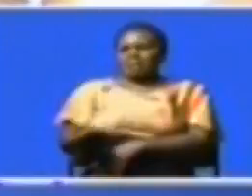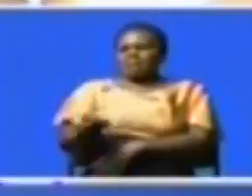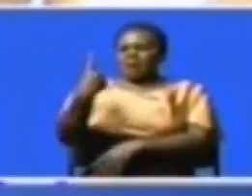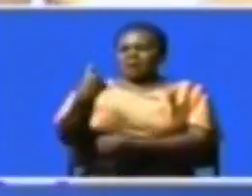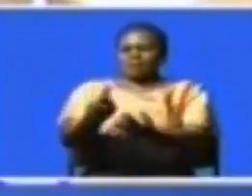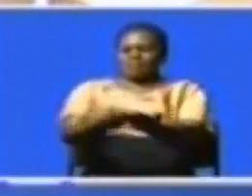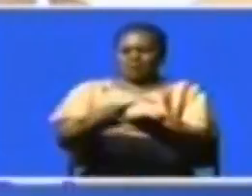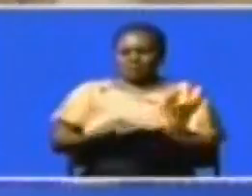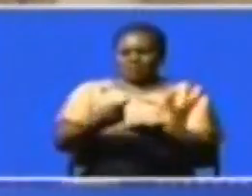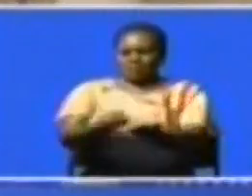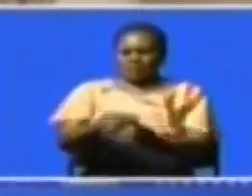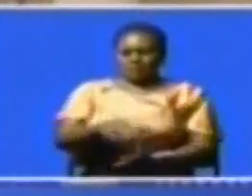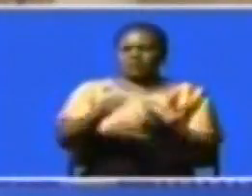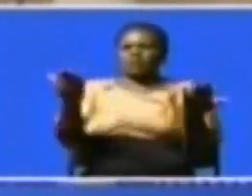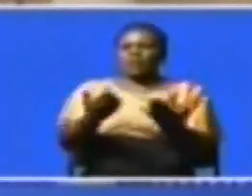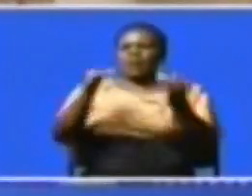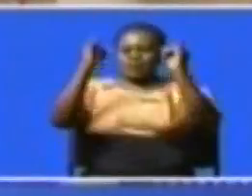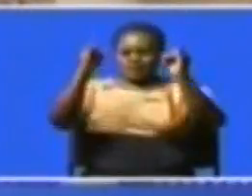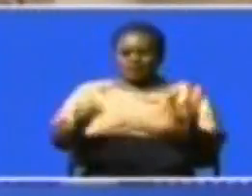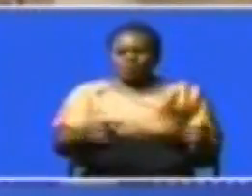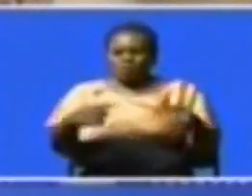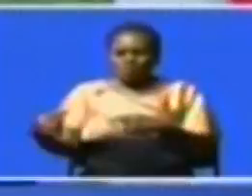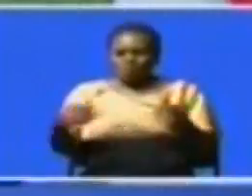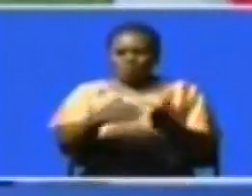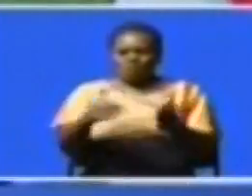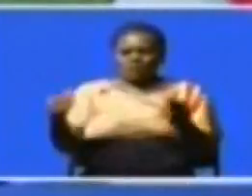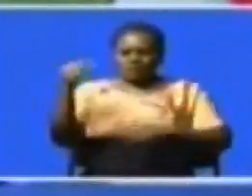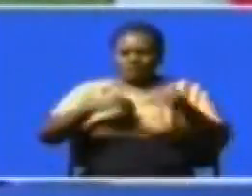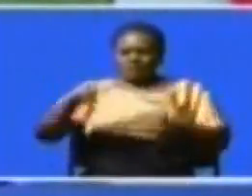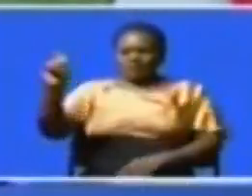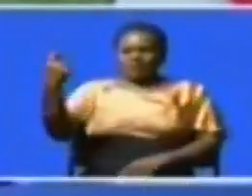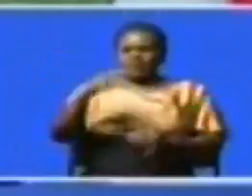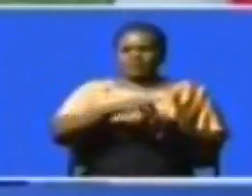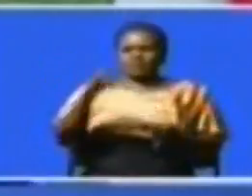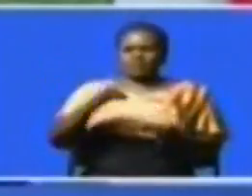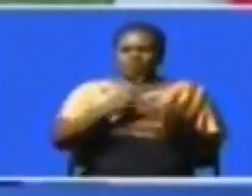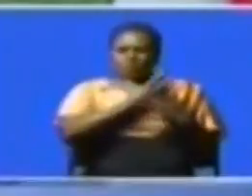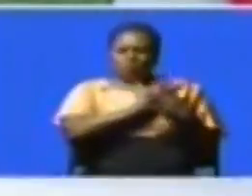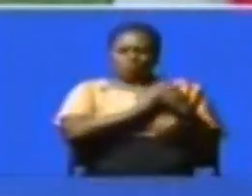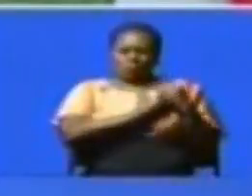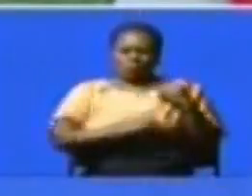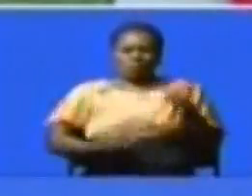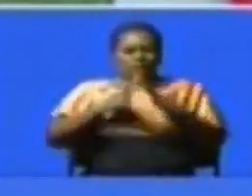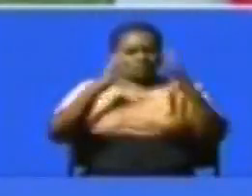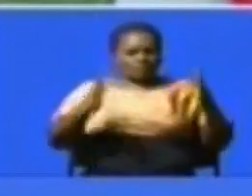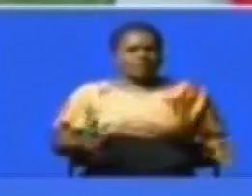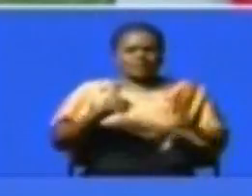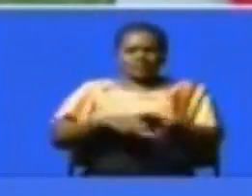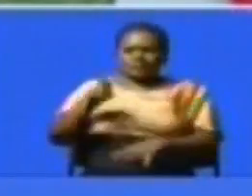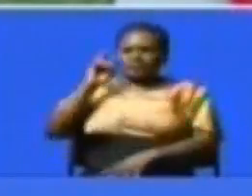its kind, especially in the renewed war against graft. Kenyan spirits are dampened when we